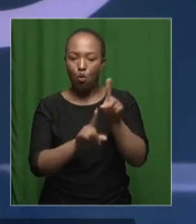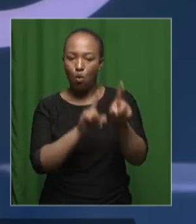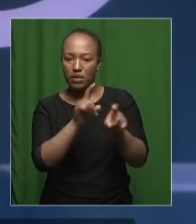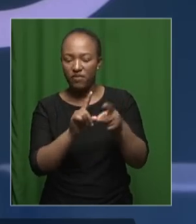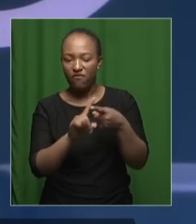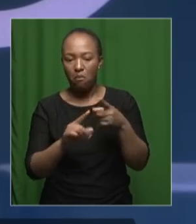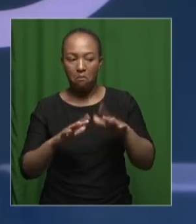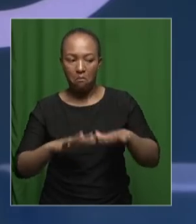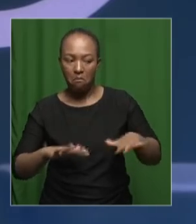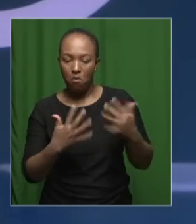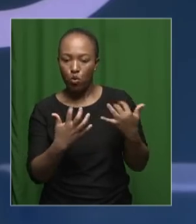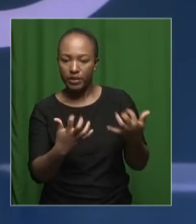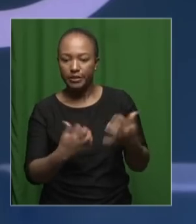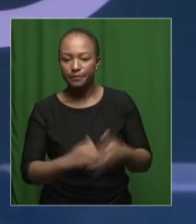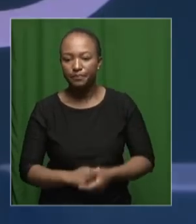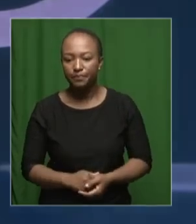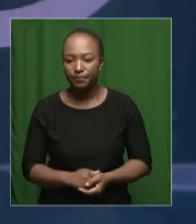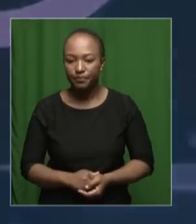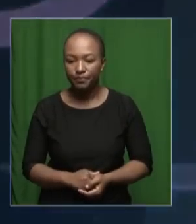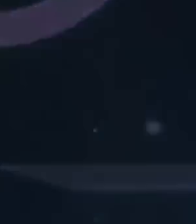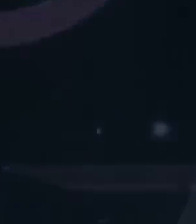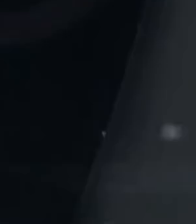from the floor.